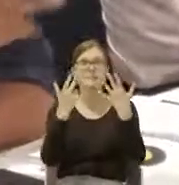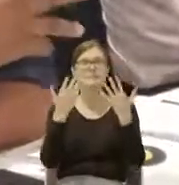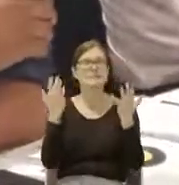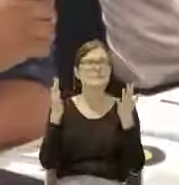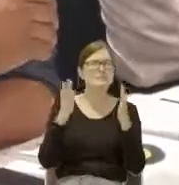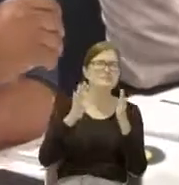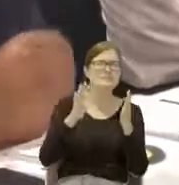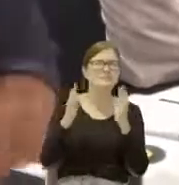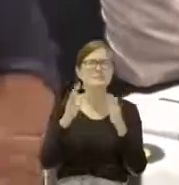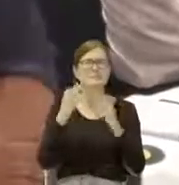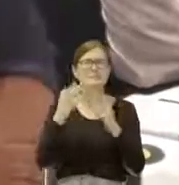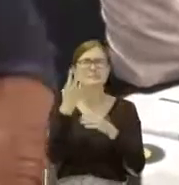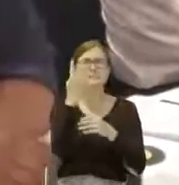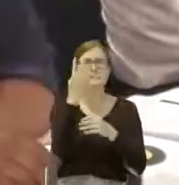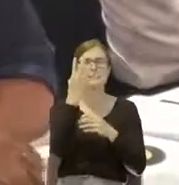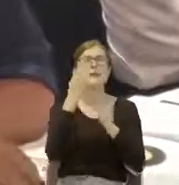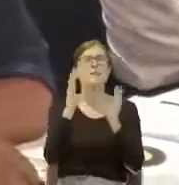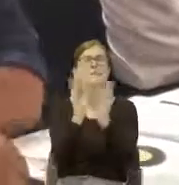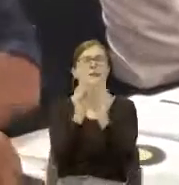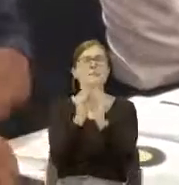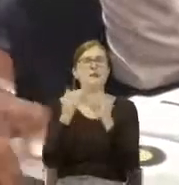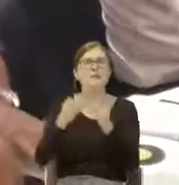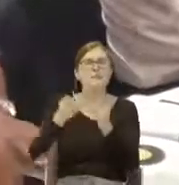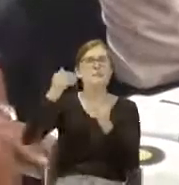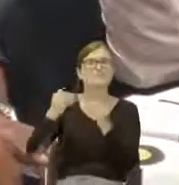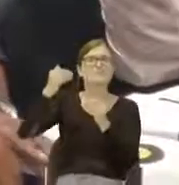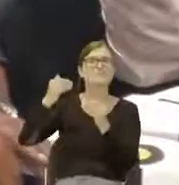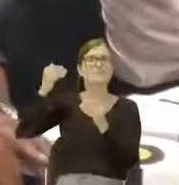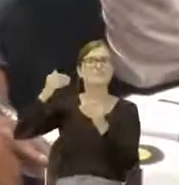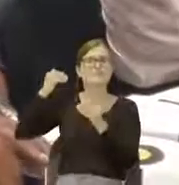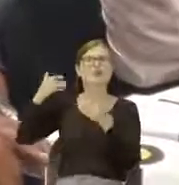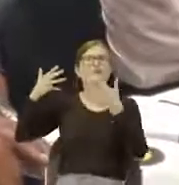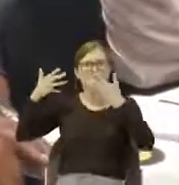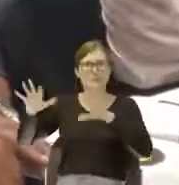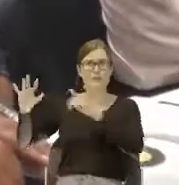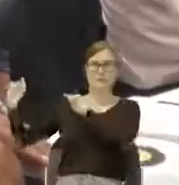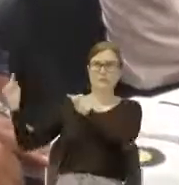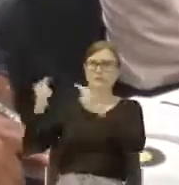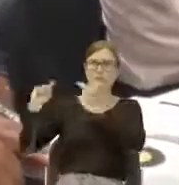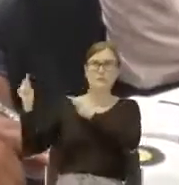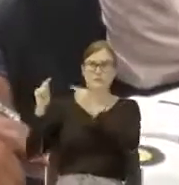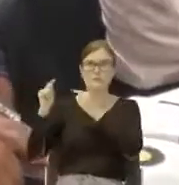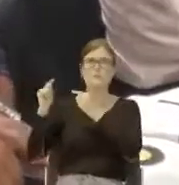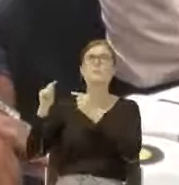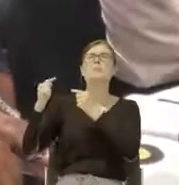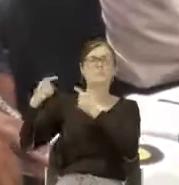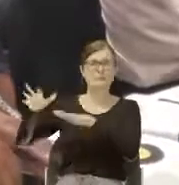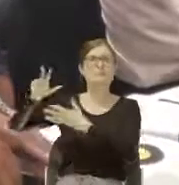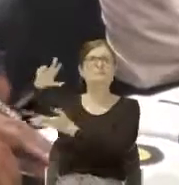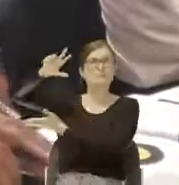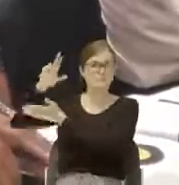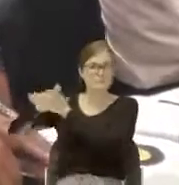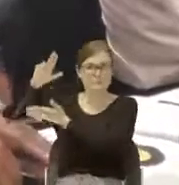up adopting the new urban agenda. Now, in reviewing the new urban agenda, we need to review